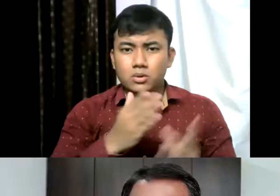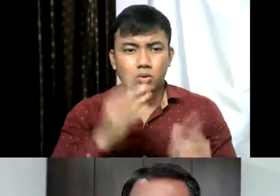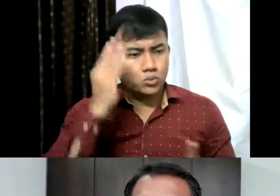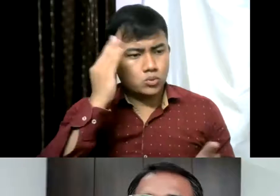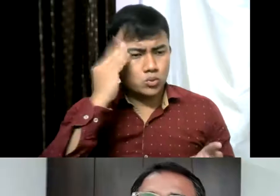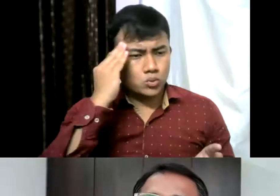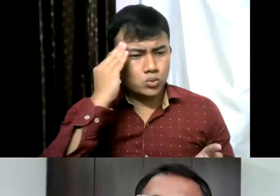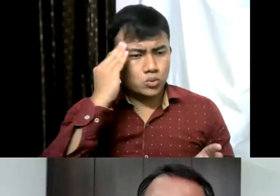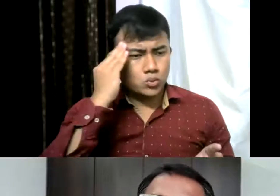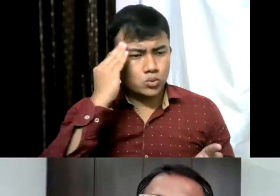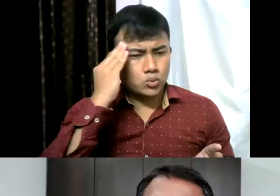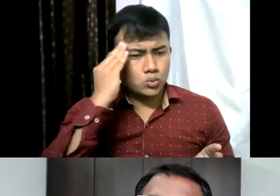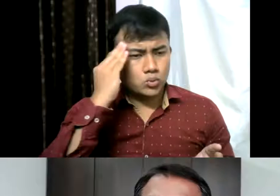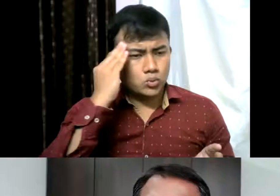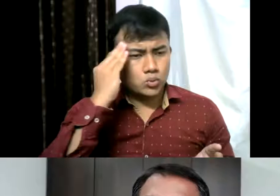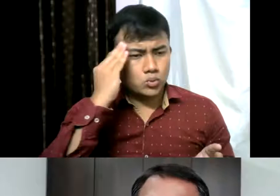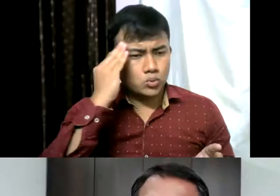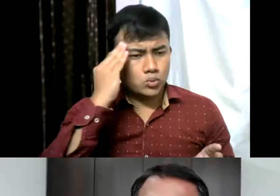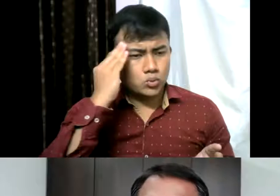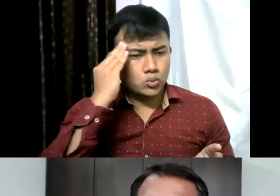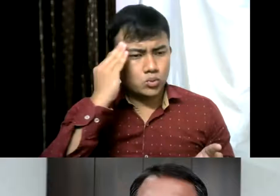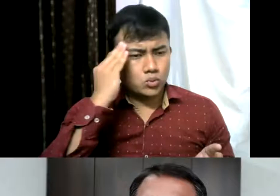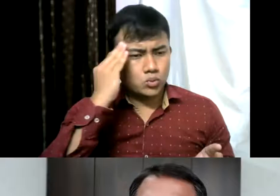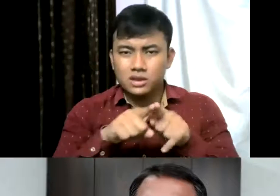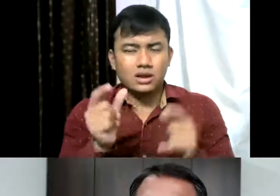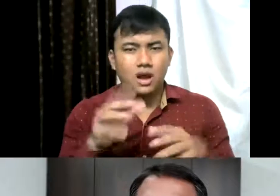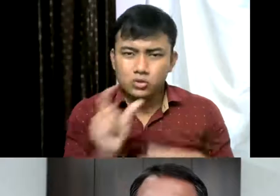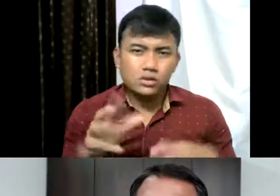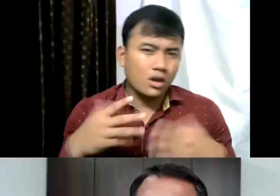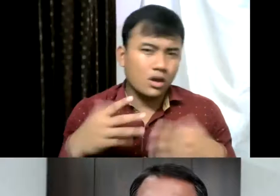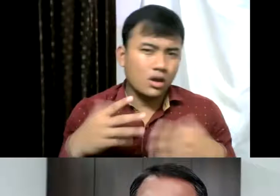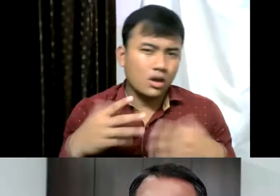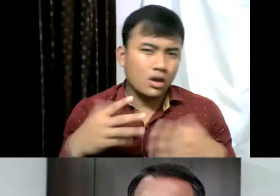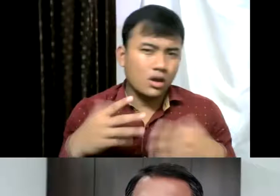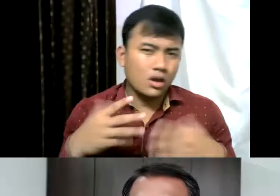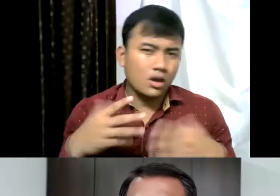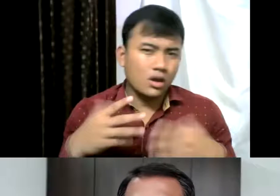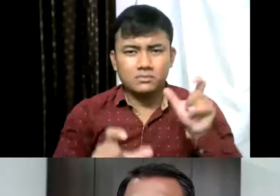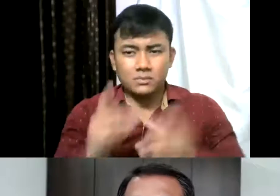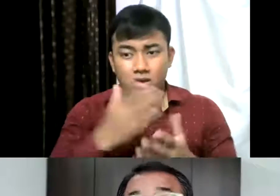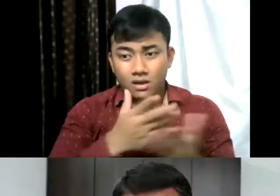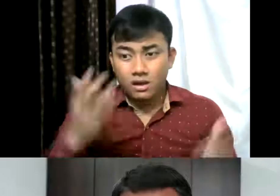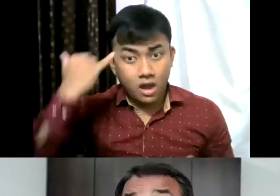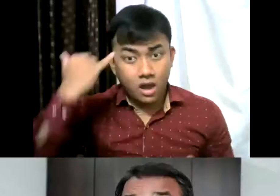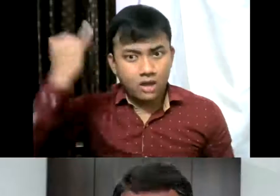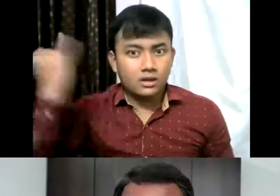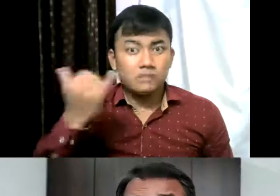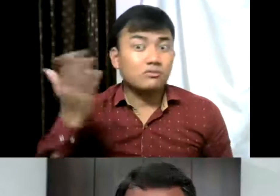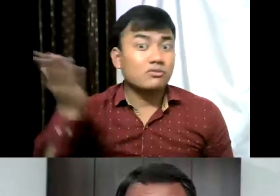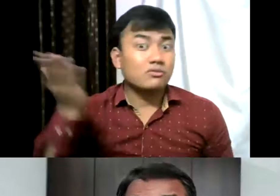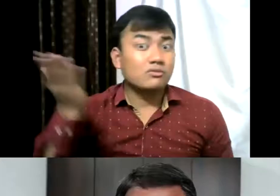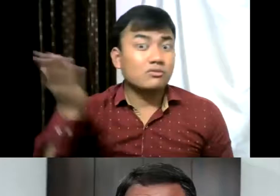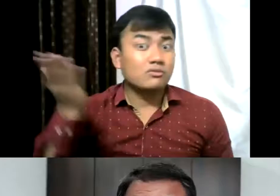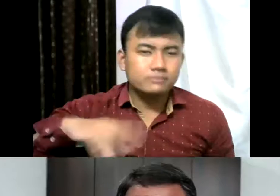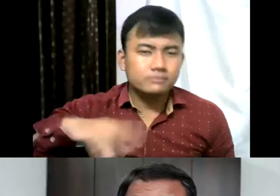dating etiquette online, right? And this dating etiquette, of course, the larger idea of it comes from the Western spaces.